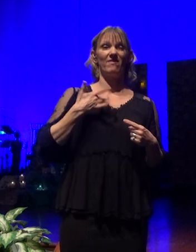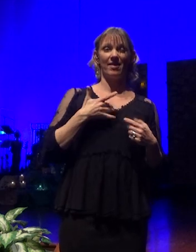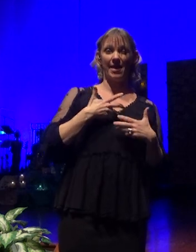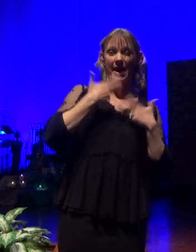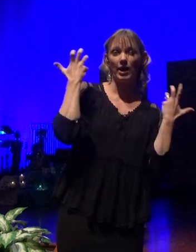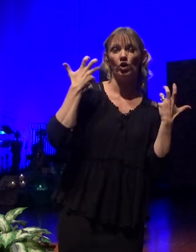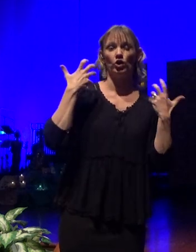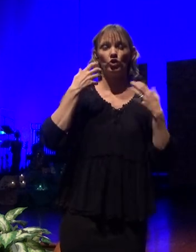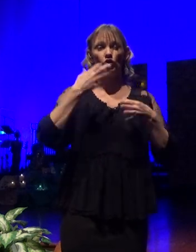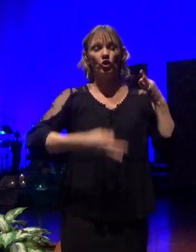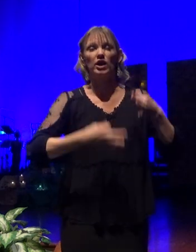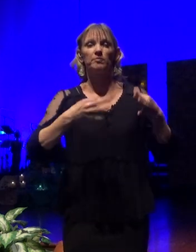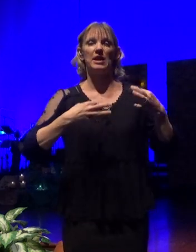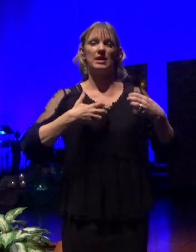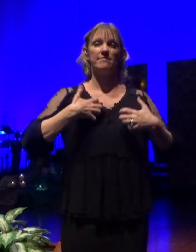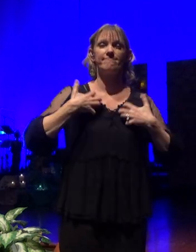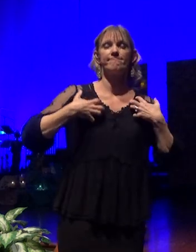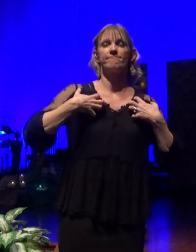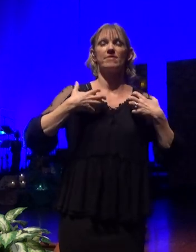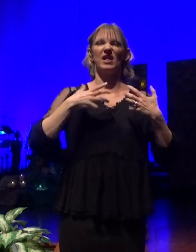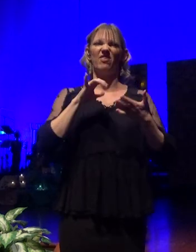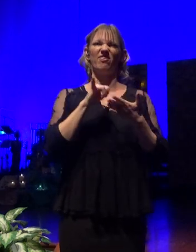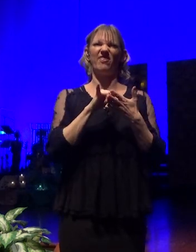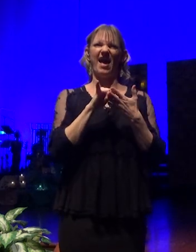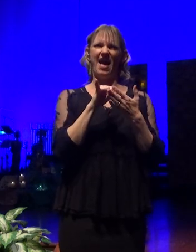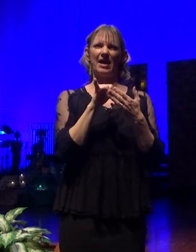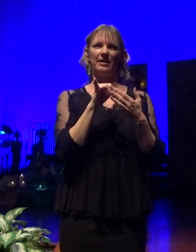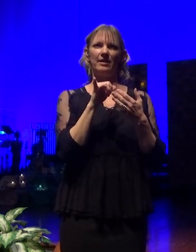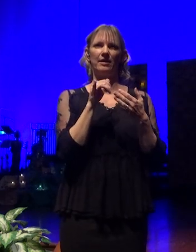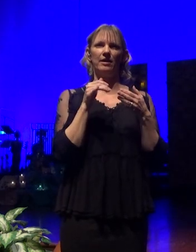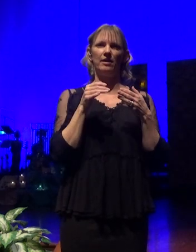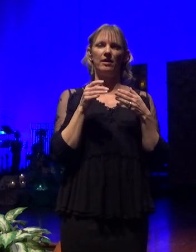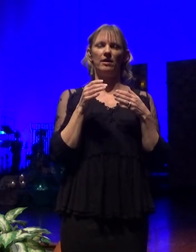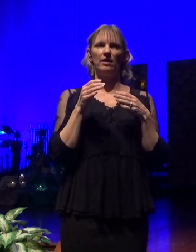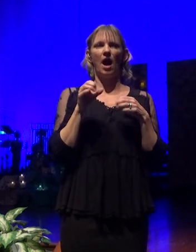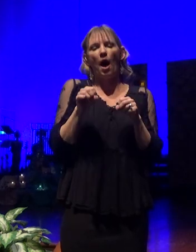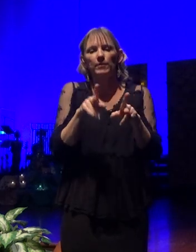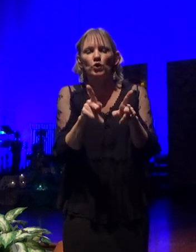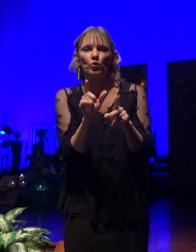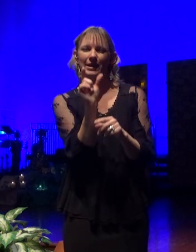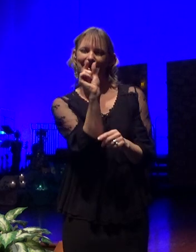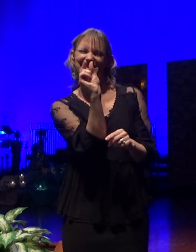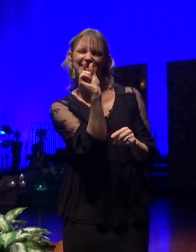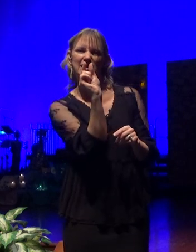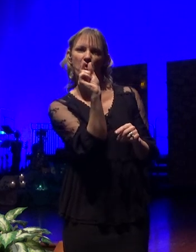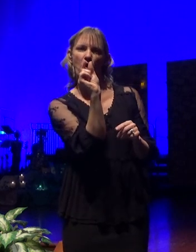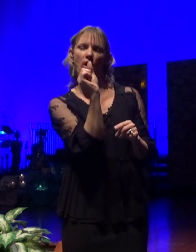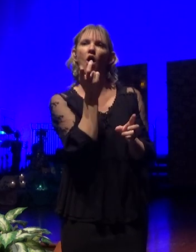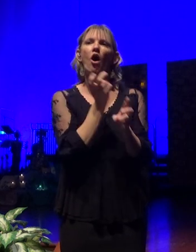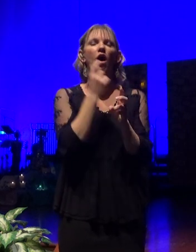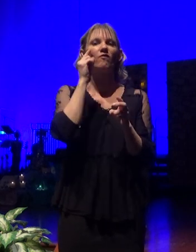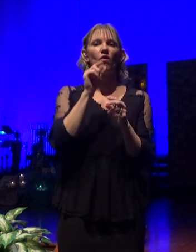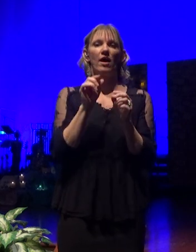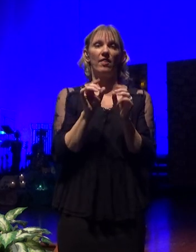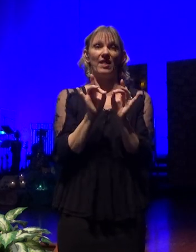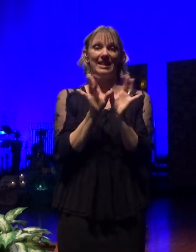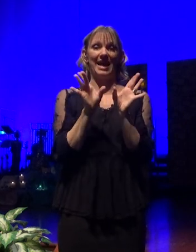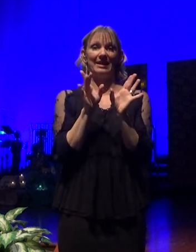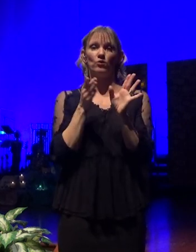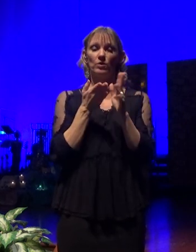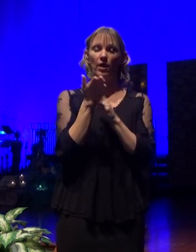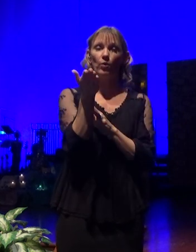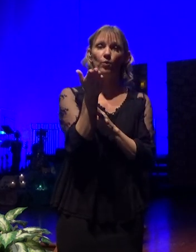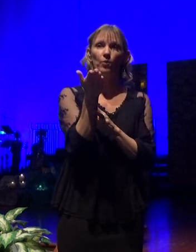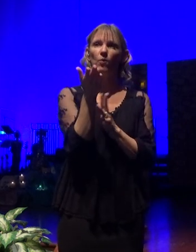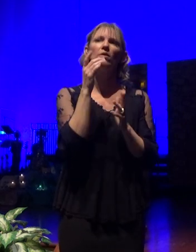resentment, that aperture is very small. It's harder for that light that we are to get through. Doesn't change the nature